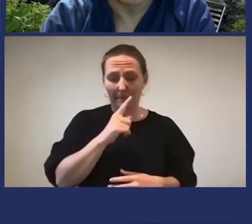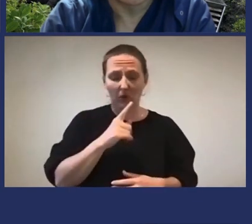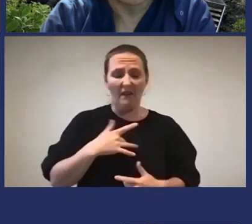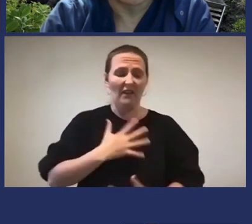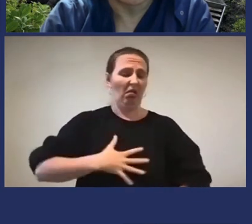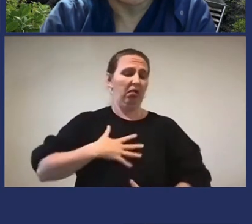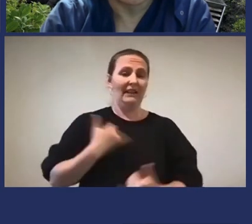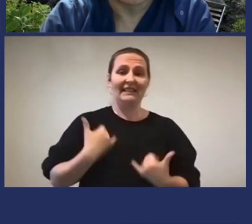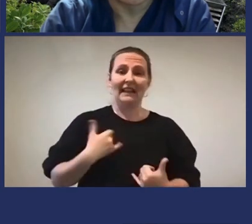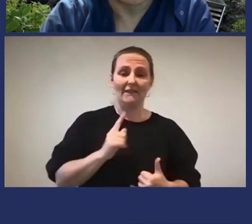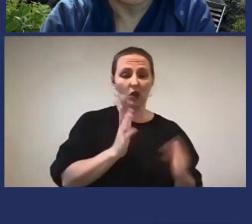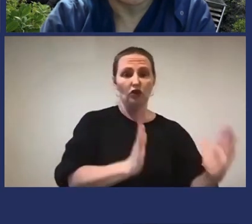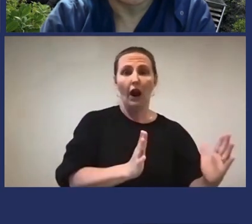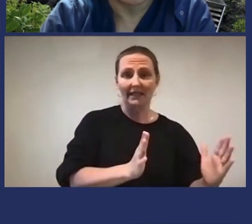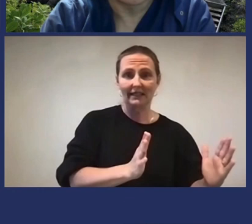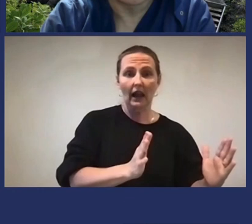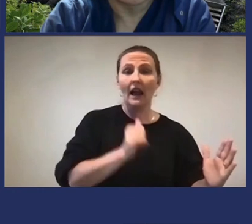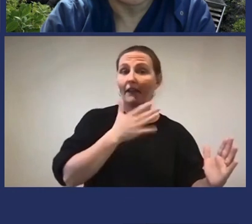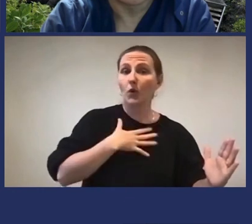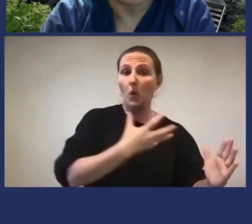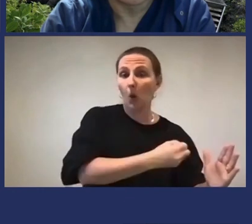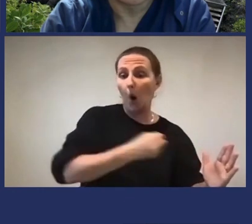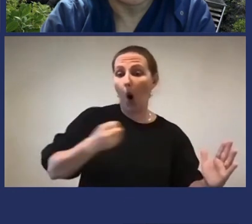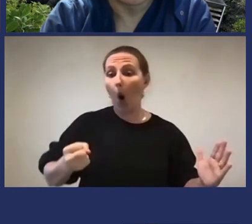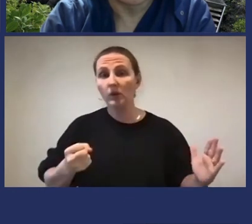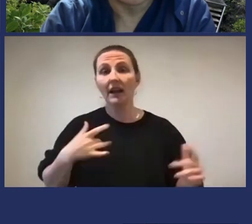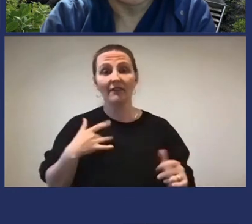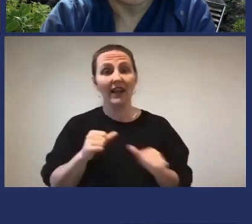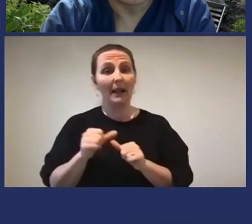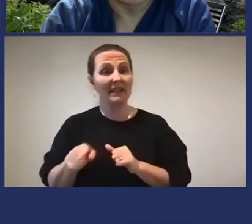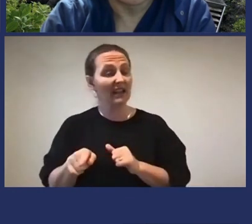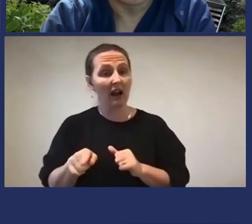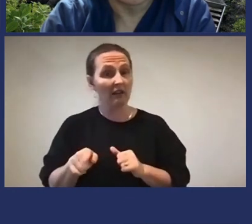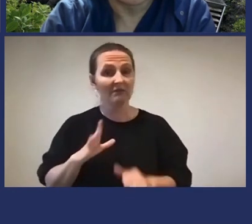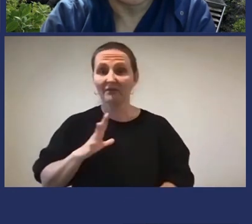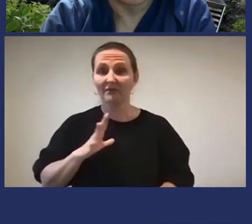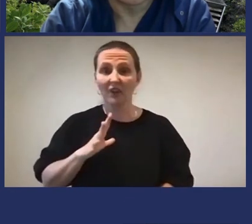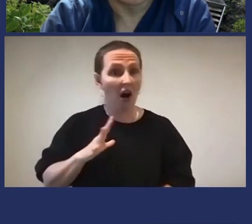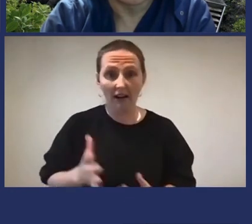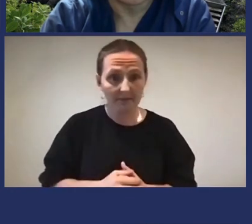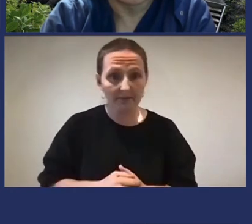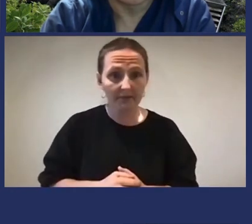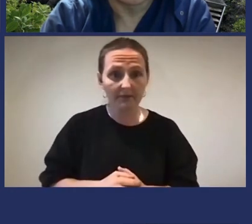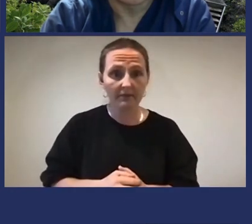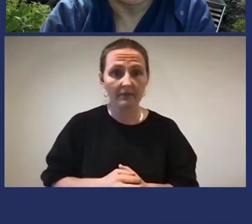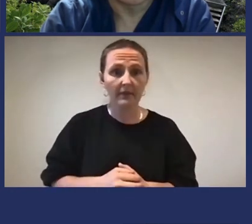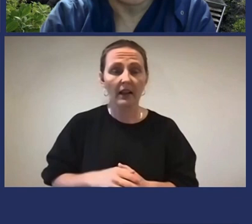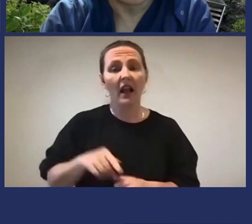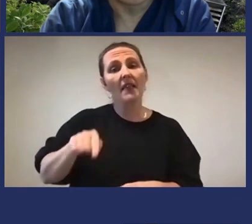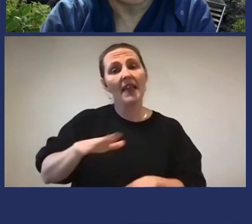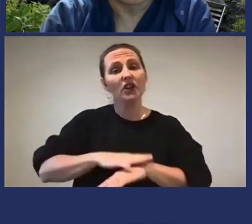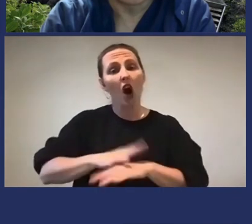trimester. If people want to wait until they're feeling better, I think that's absolutely reasonable. I guess at that stage, you're kind of weighing